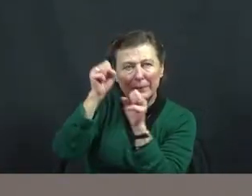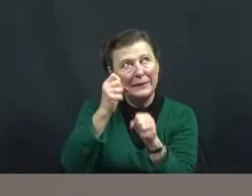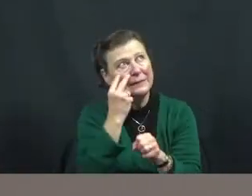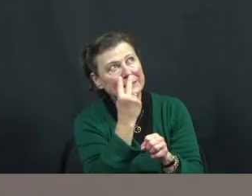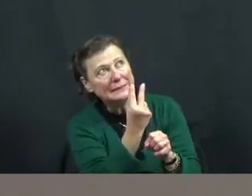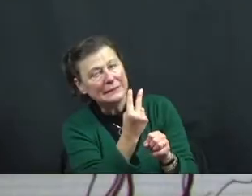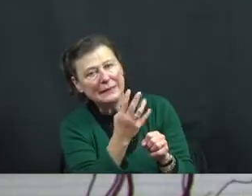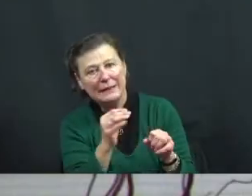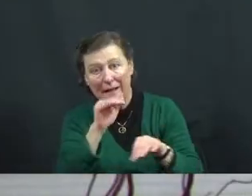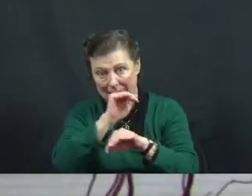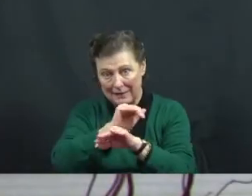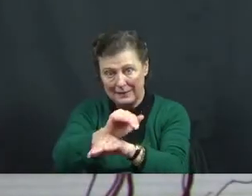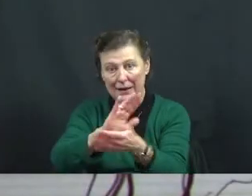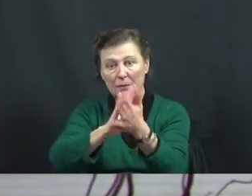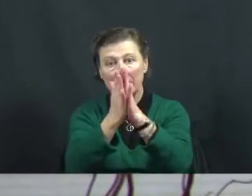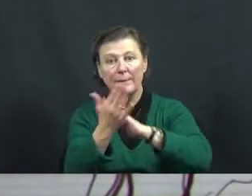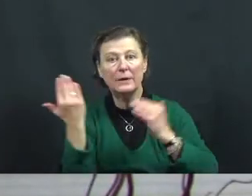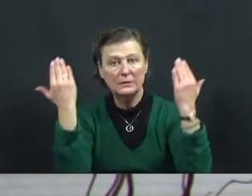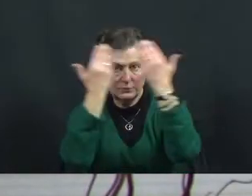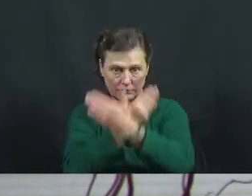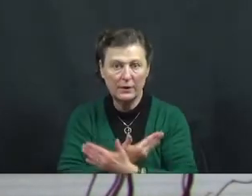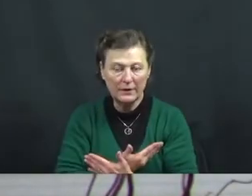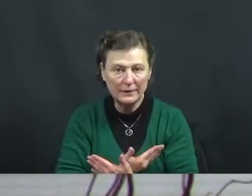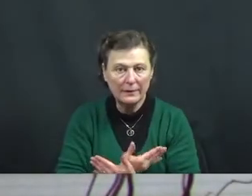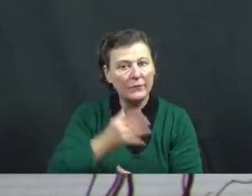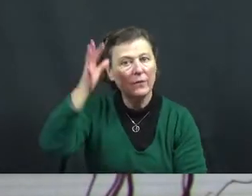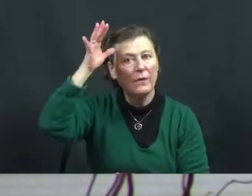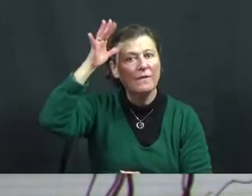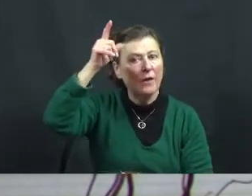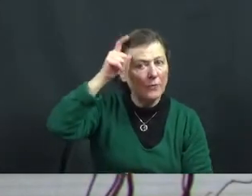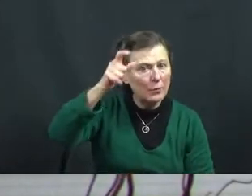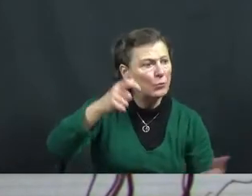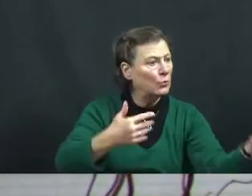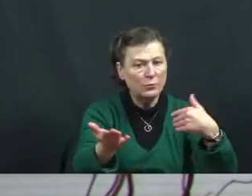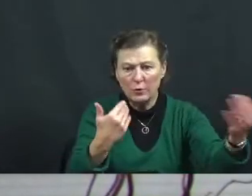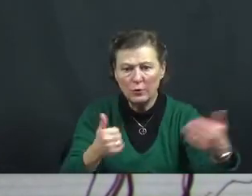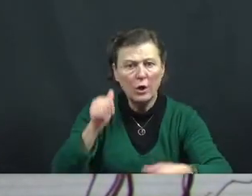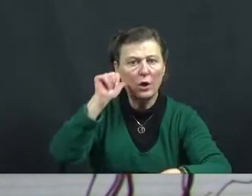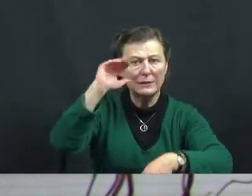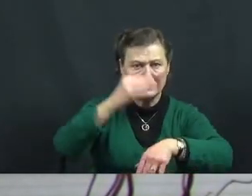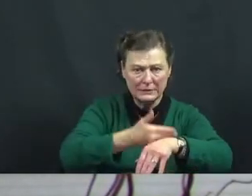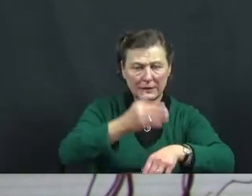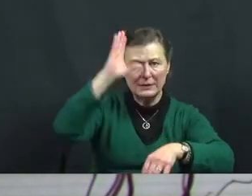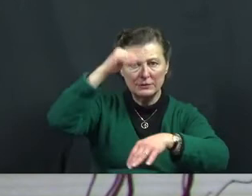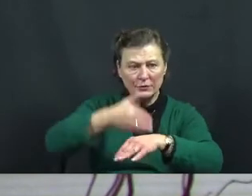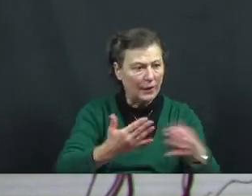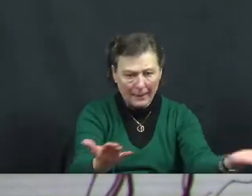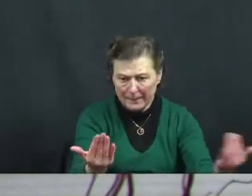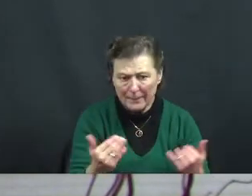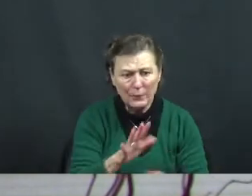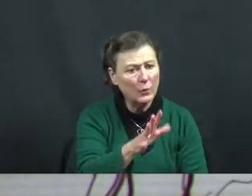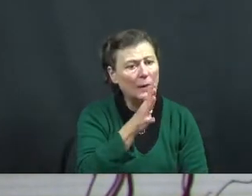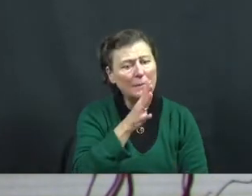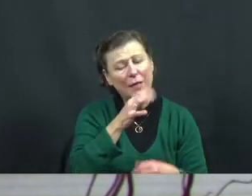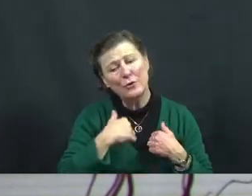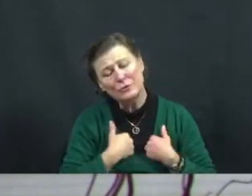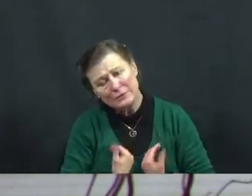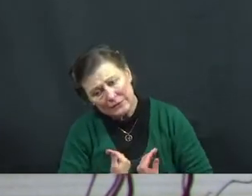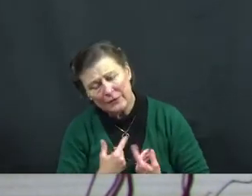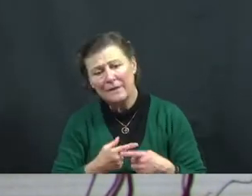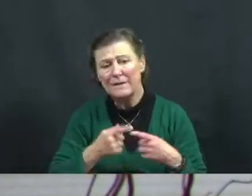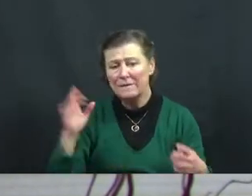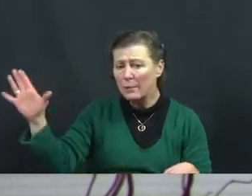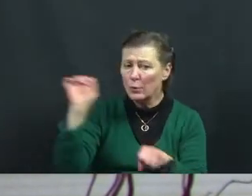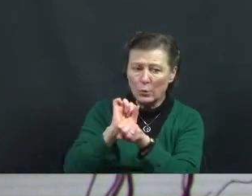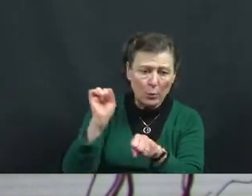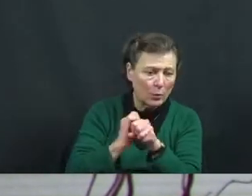nights grew darker. Father Moon called his sons and daughters to him and said, "Your mother is very weary from her labors